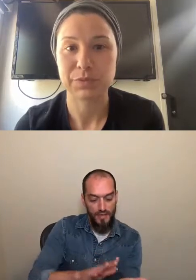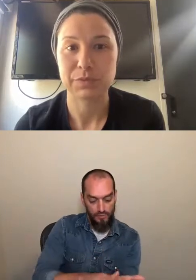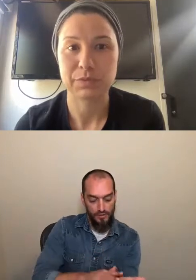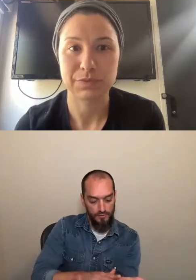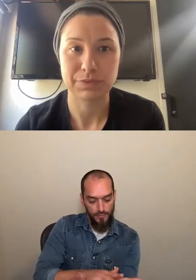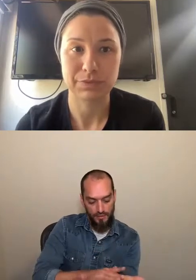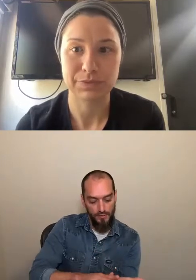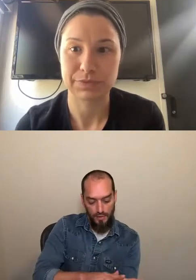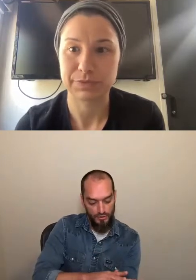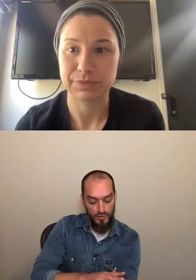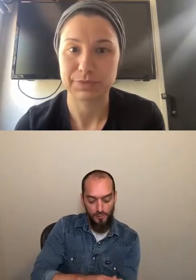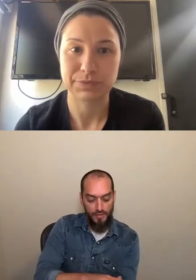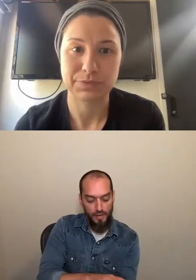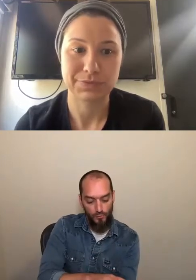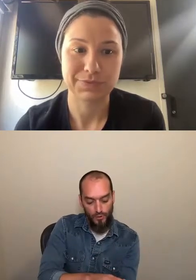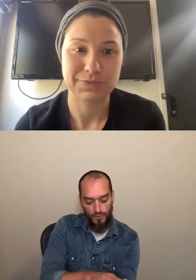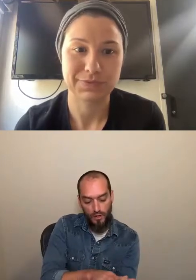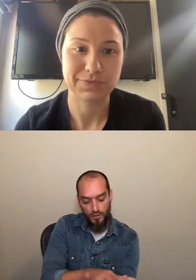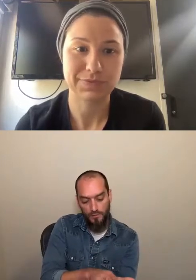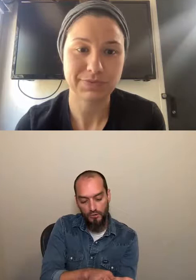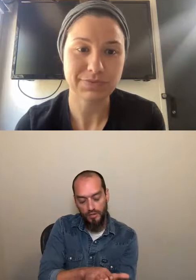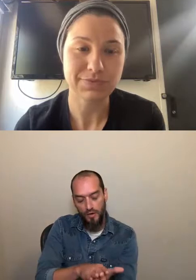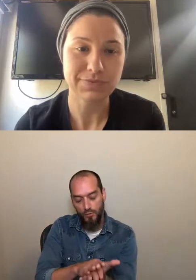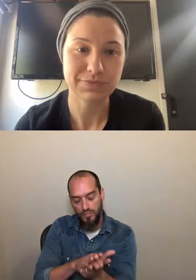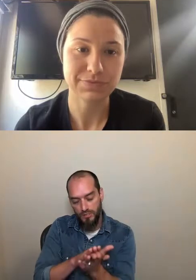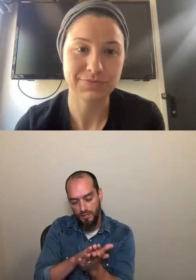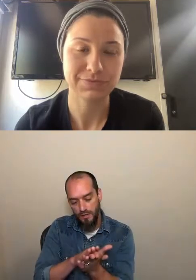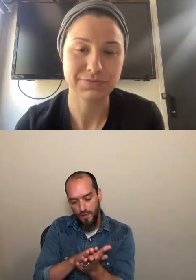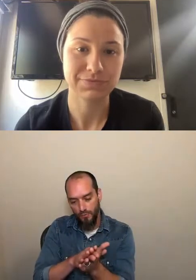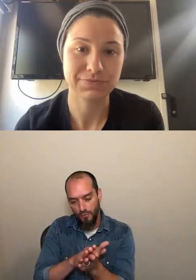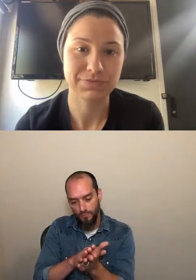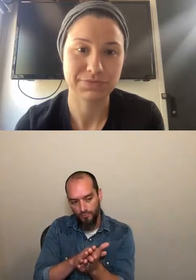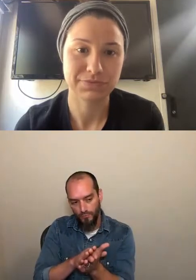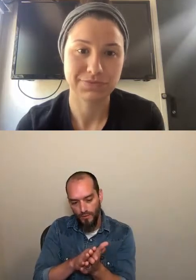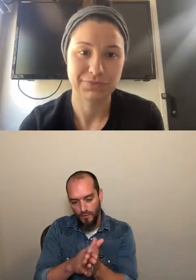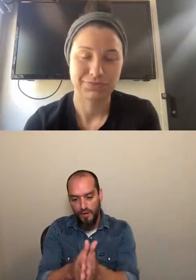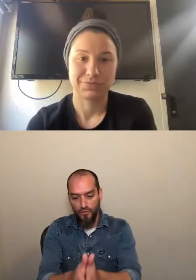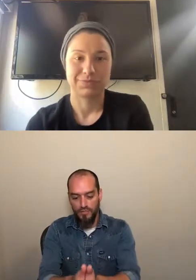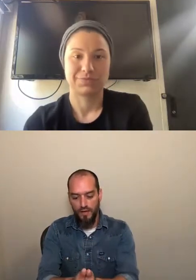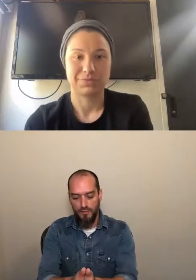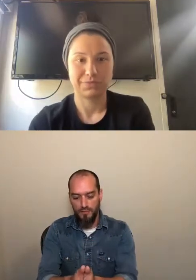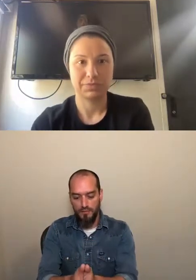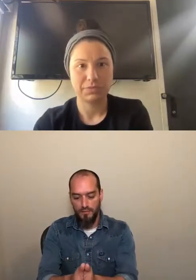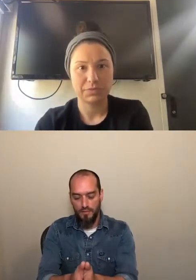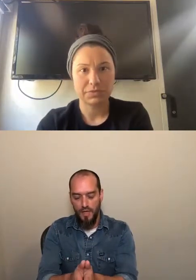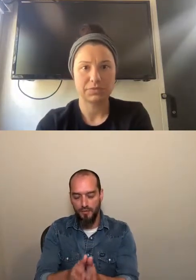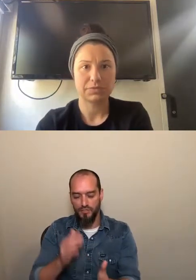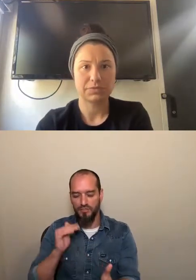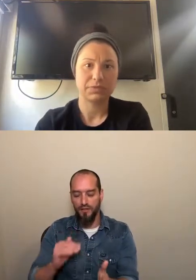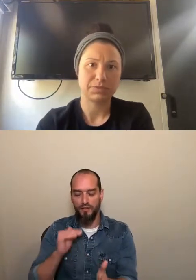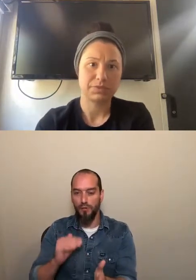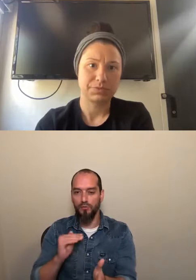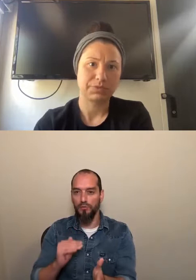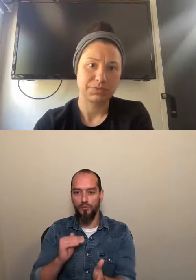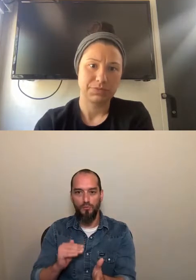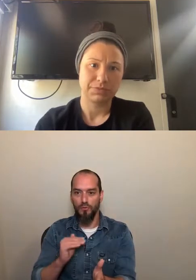yes, definitely. Meaning, I'm just doubling down on what you're talking about right now, which is, look, when I first got into this, I was